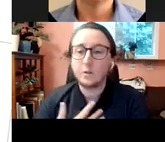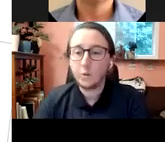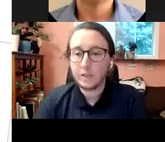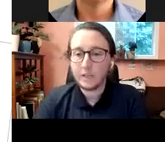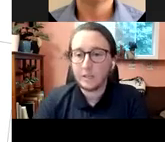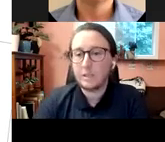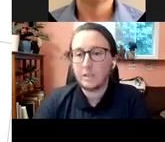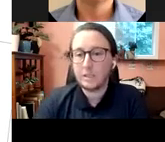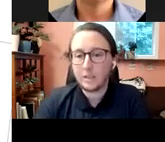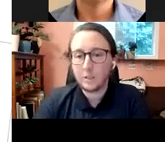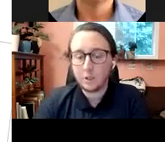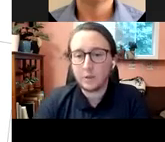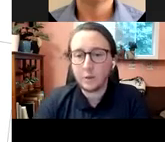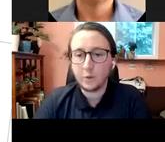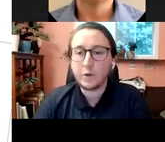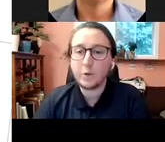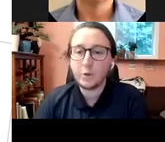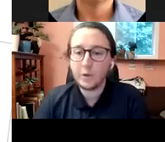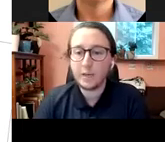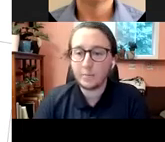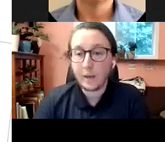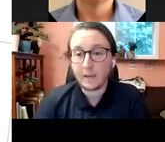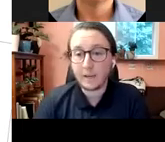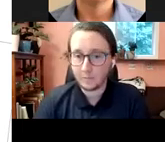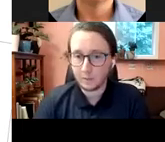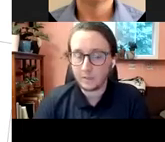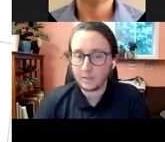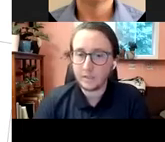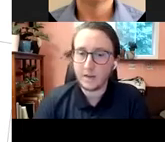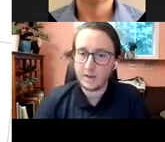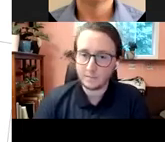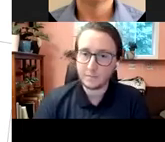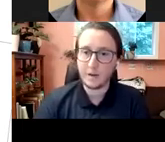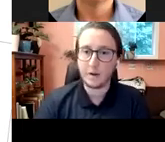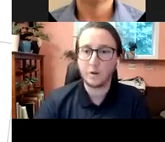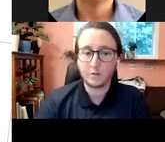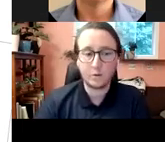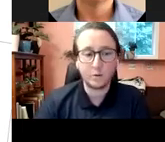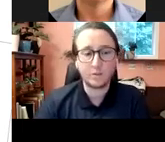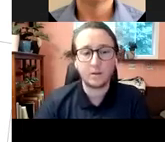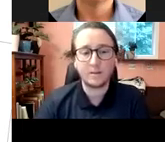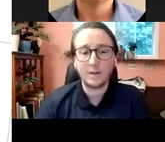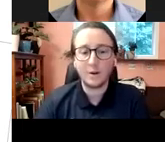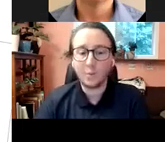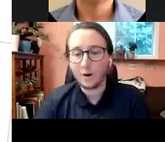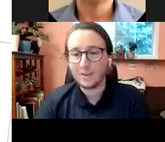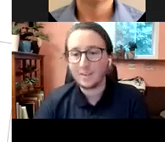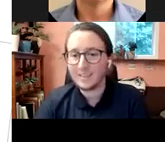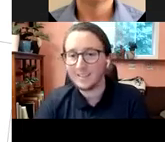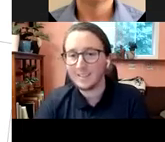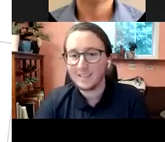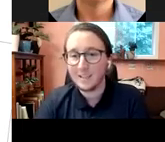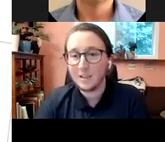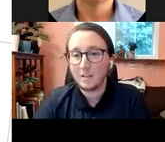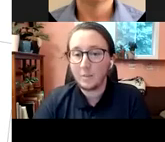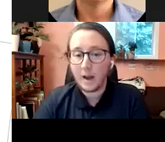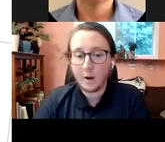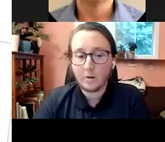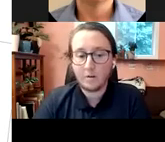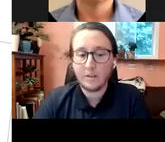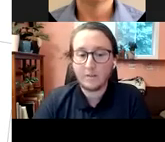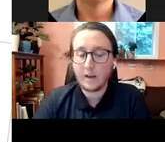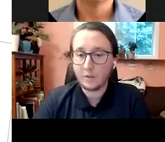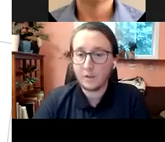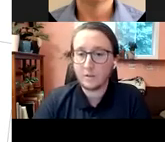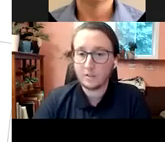And so within this analogy, there were three main components that I want to focus on. One is the